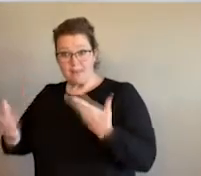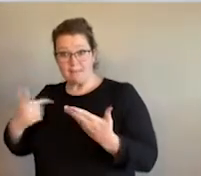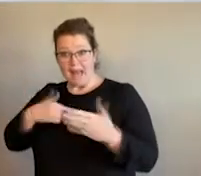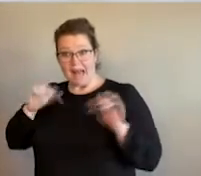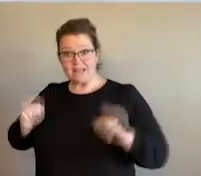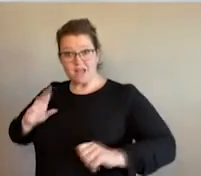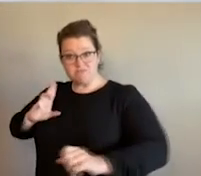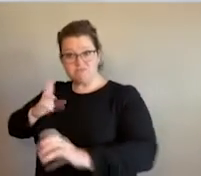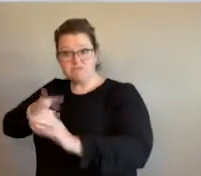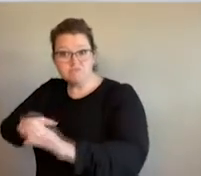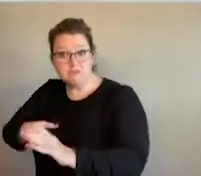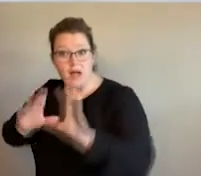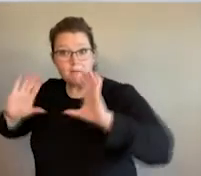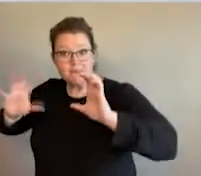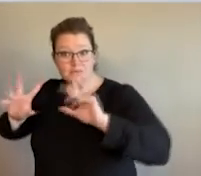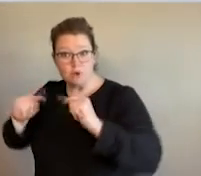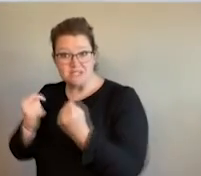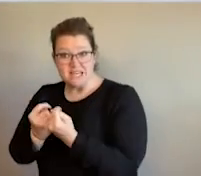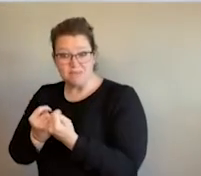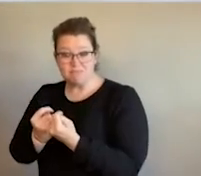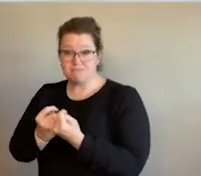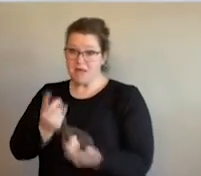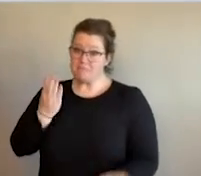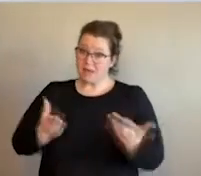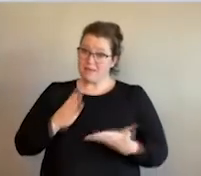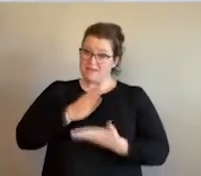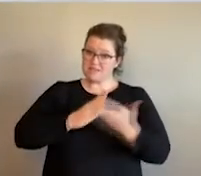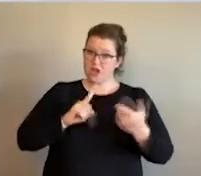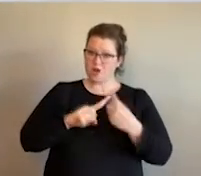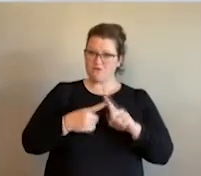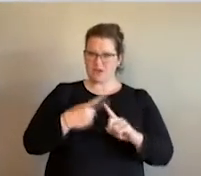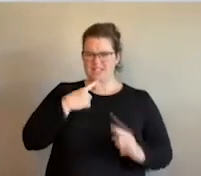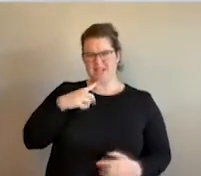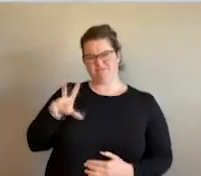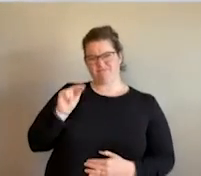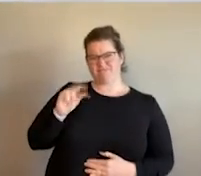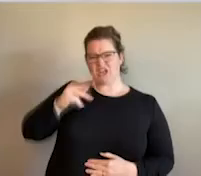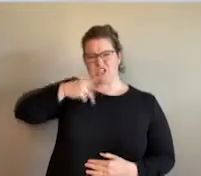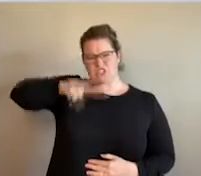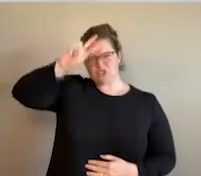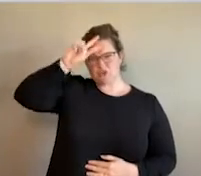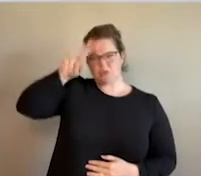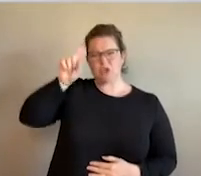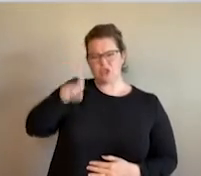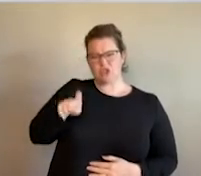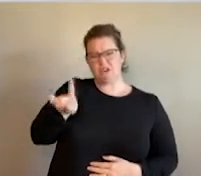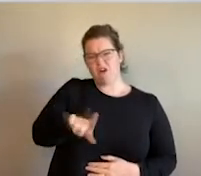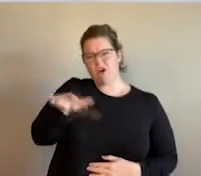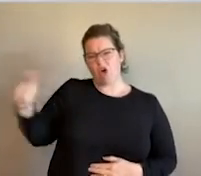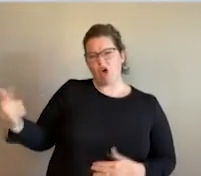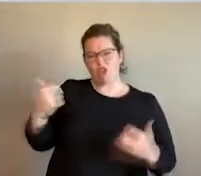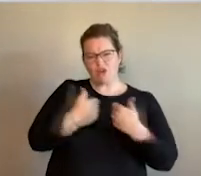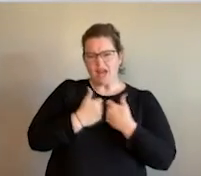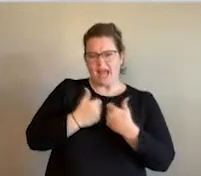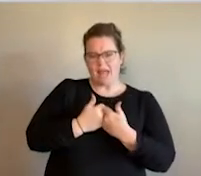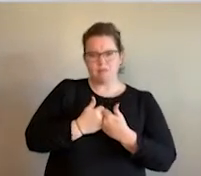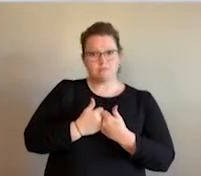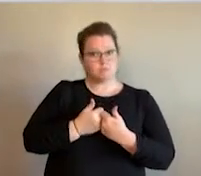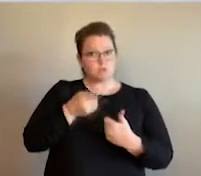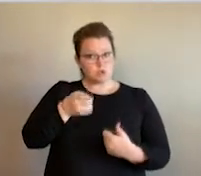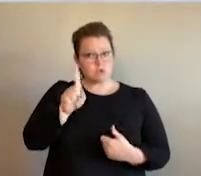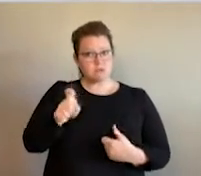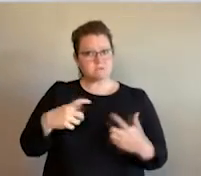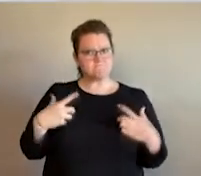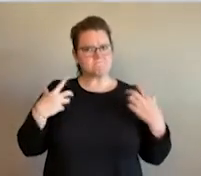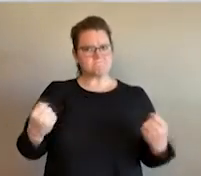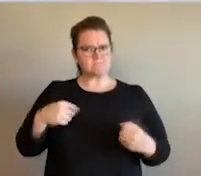maybe some of your friends aren't going to like the idea of you playing basketball because they want you to do something else. You're going to have to be strong like the